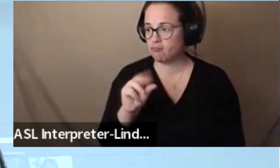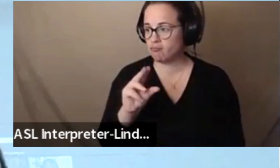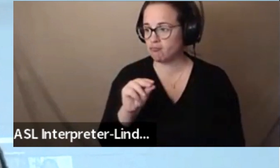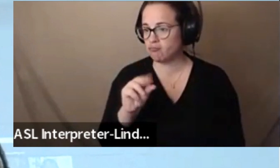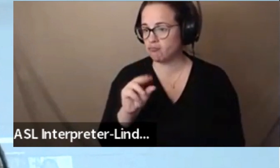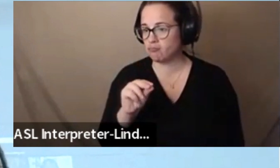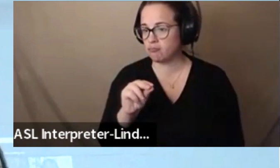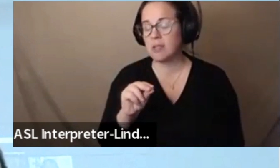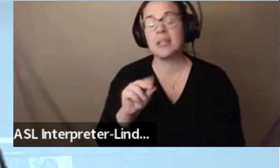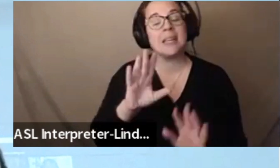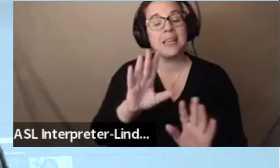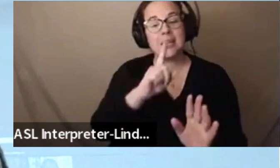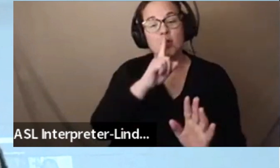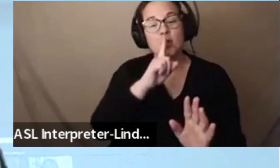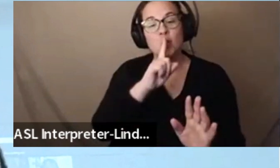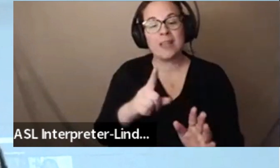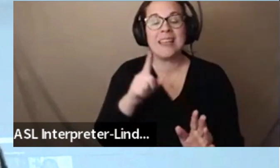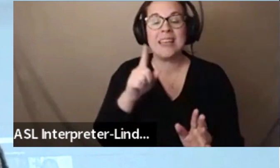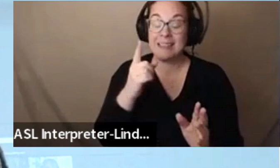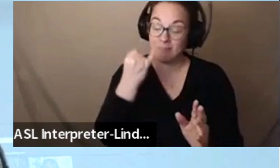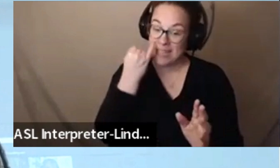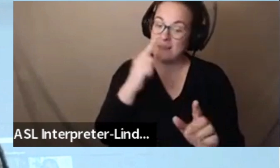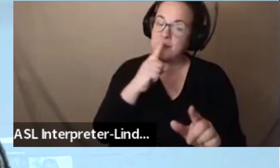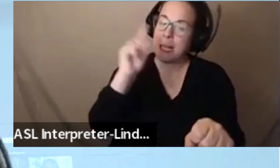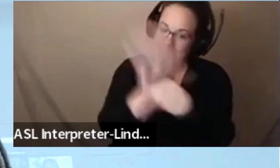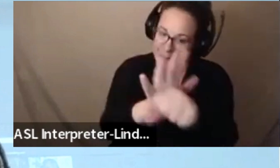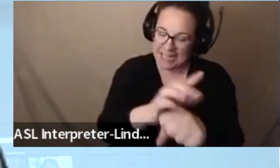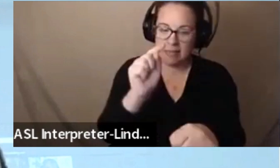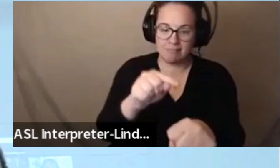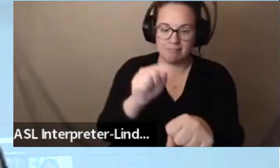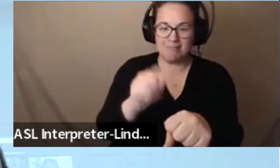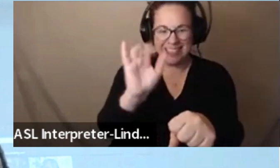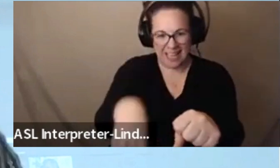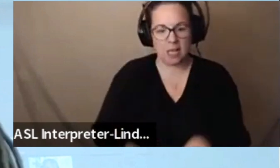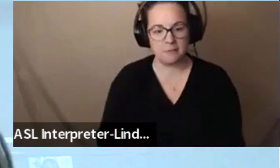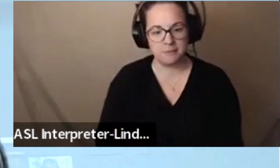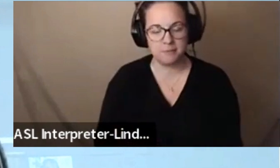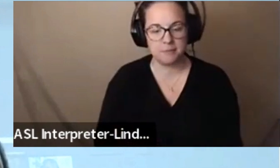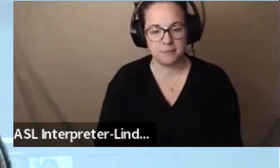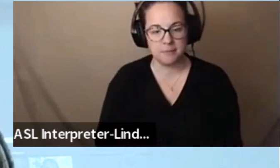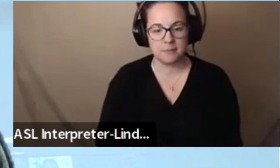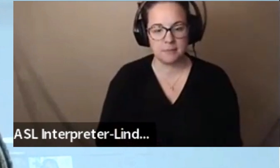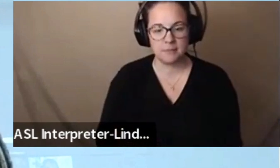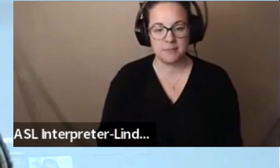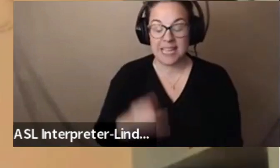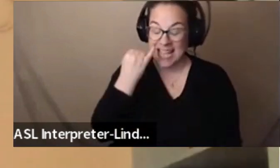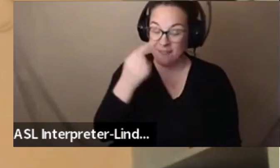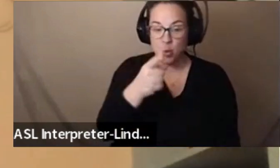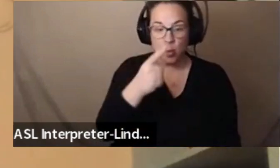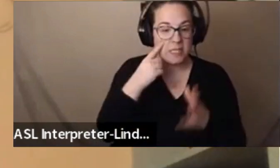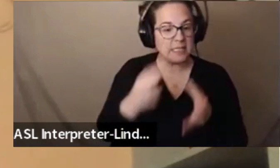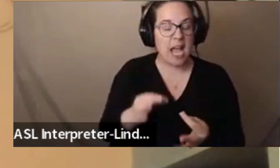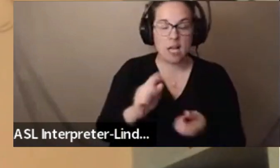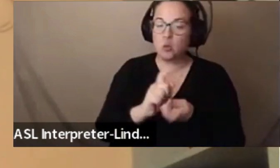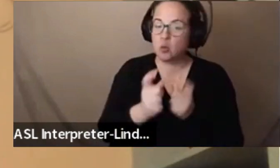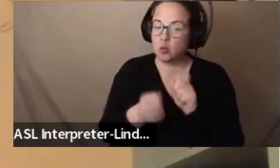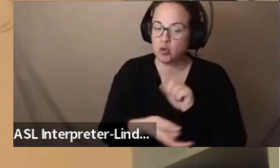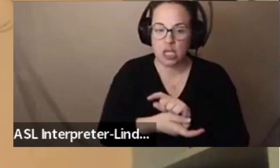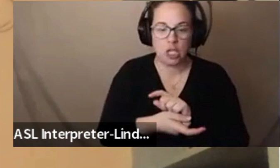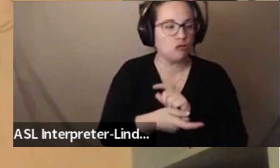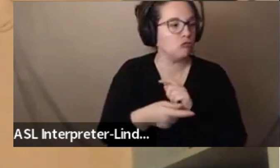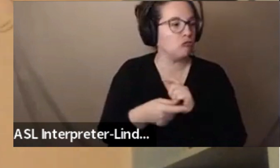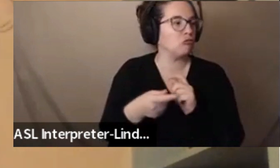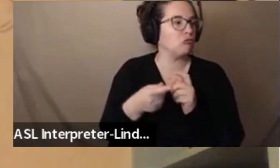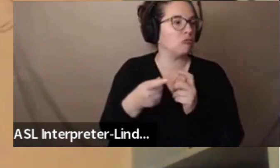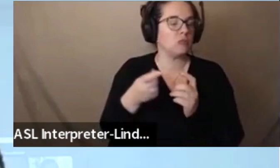be afraid of it being gimmicky, just be afraid of it not being committed. Yeah.